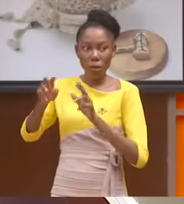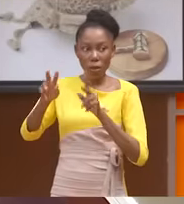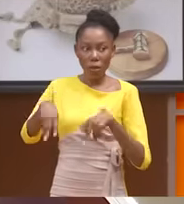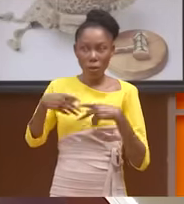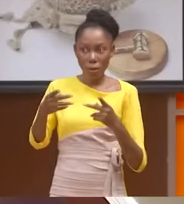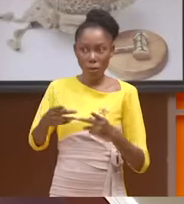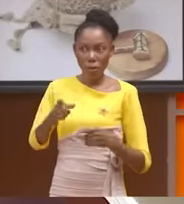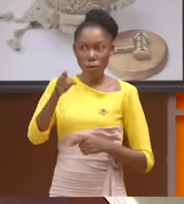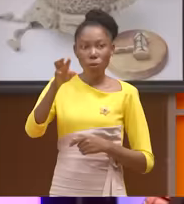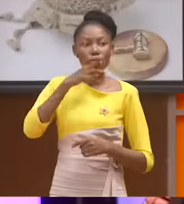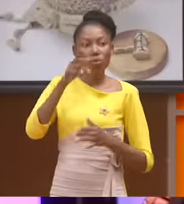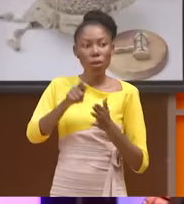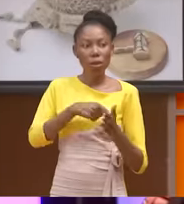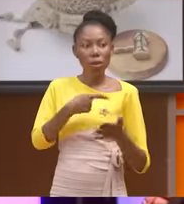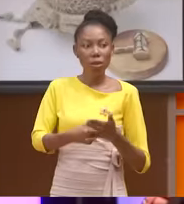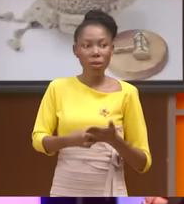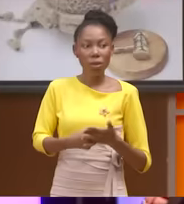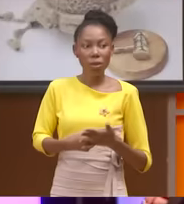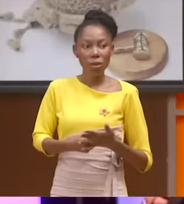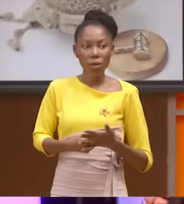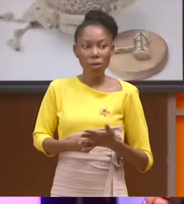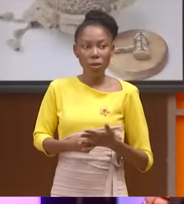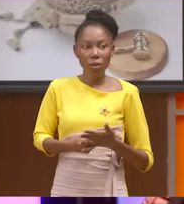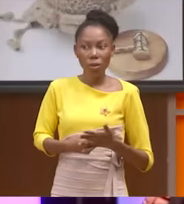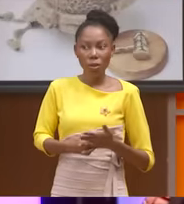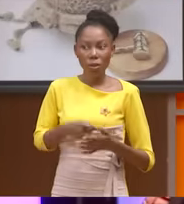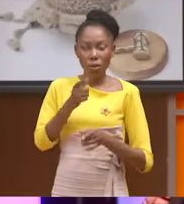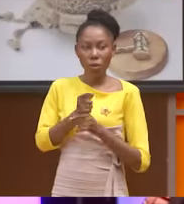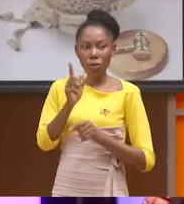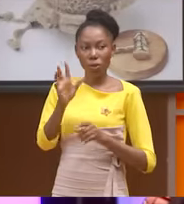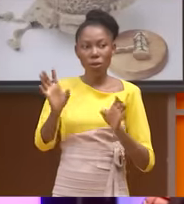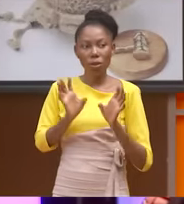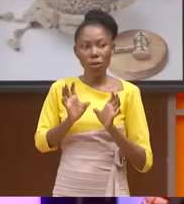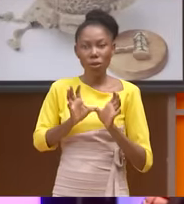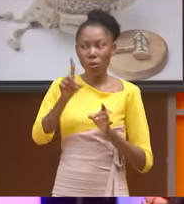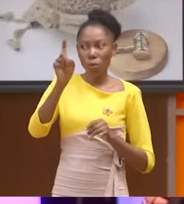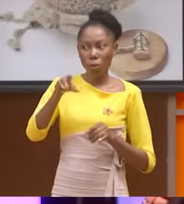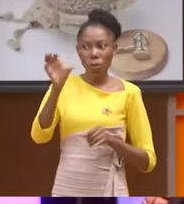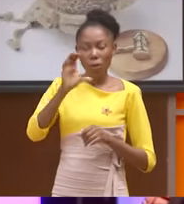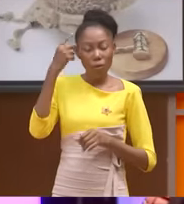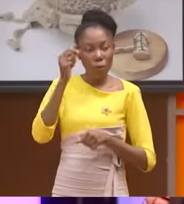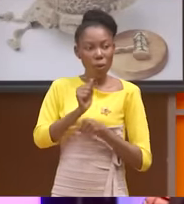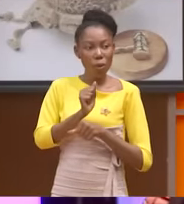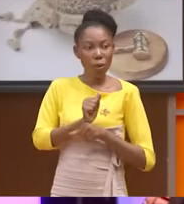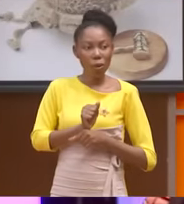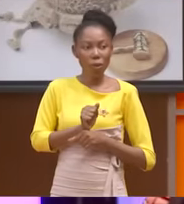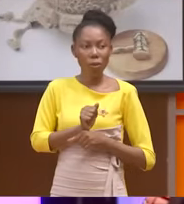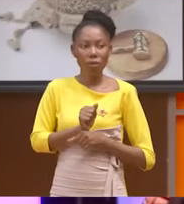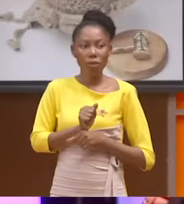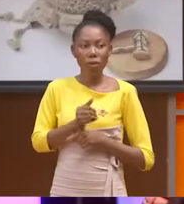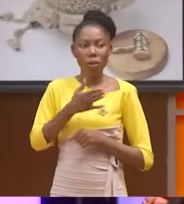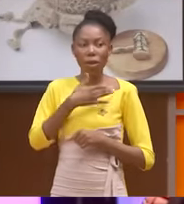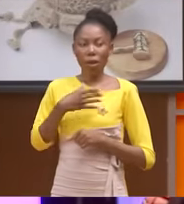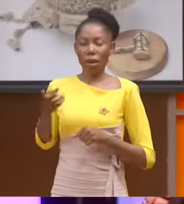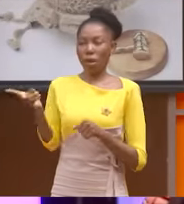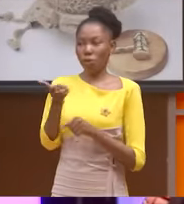You are a graduate, you said. Dust your certificates. Get a job. And the two of you